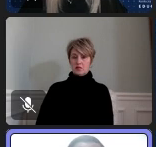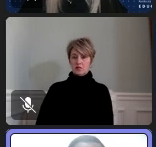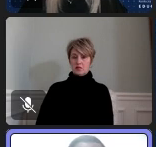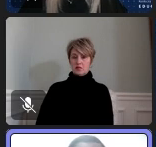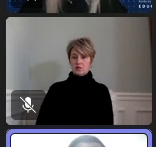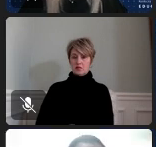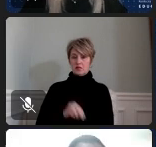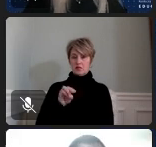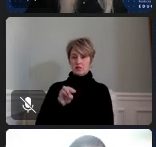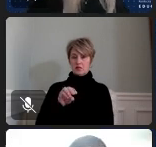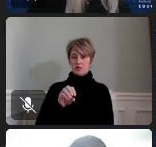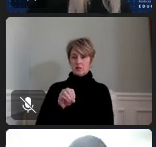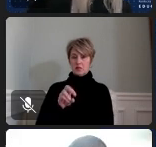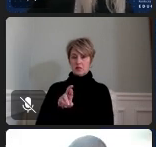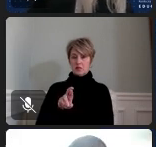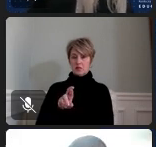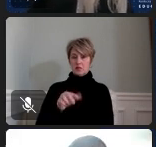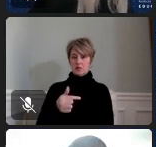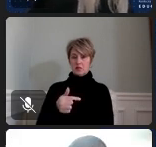Morgan.